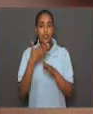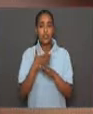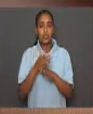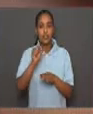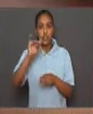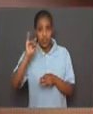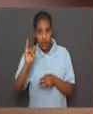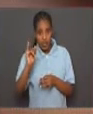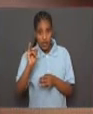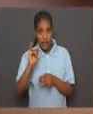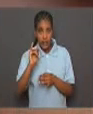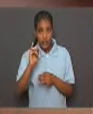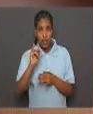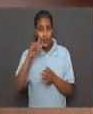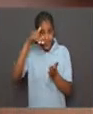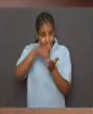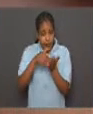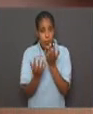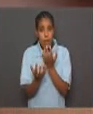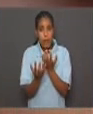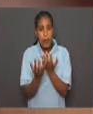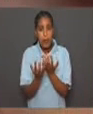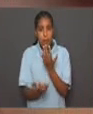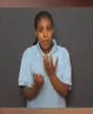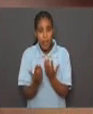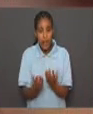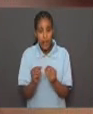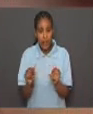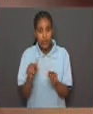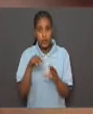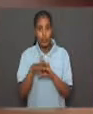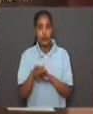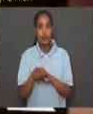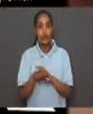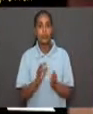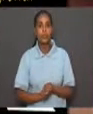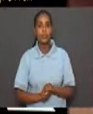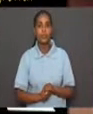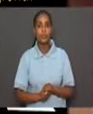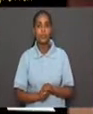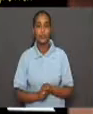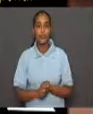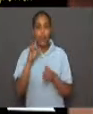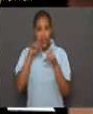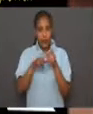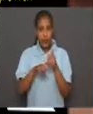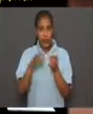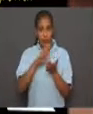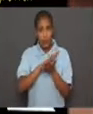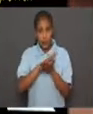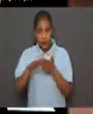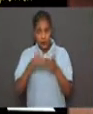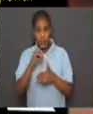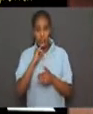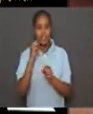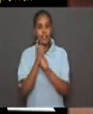the silicon is remelted and made into bars. A final purification